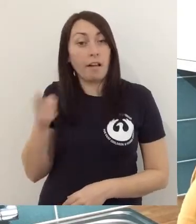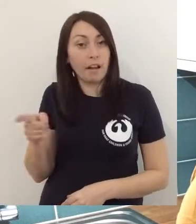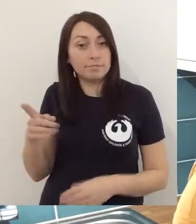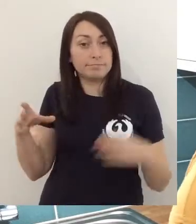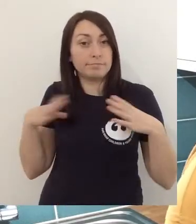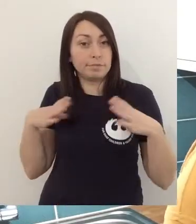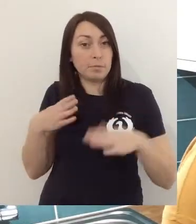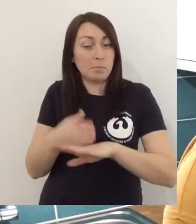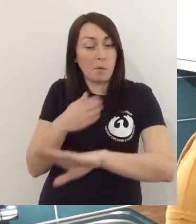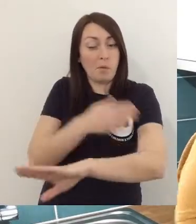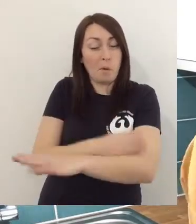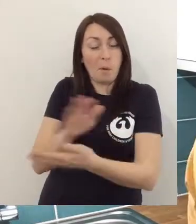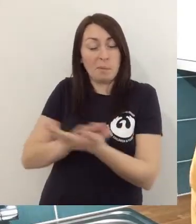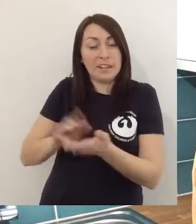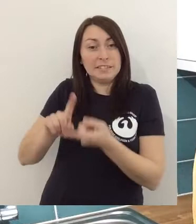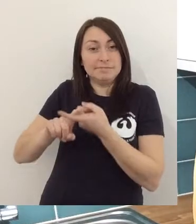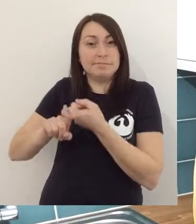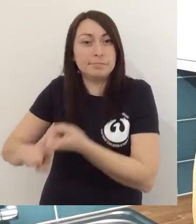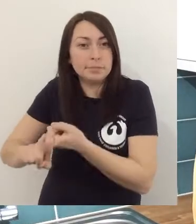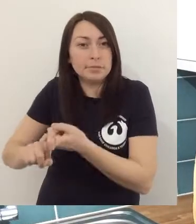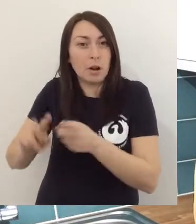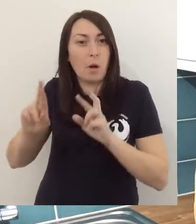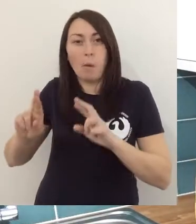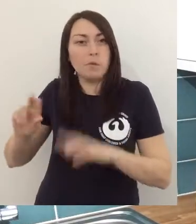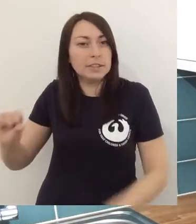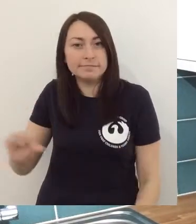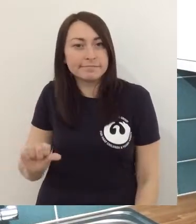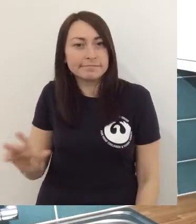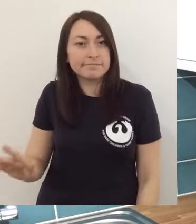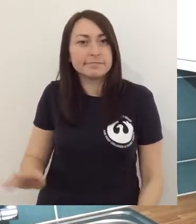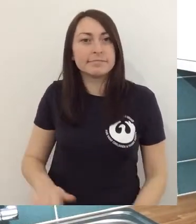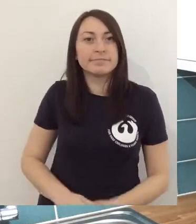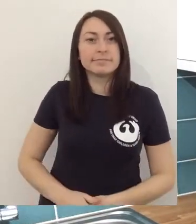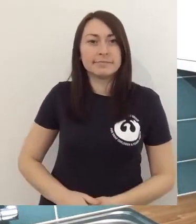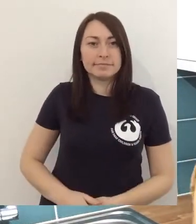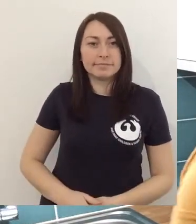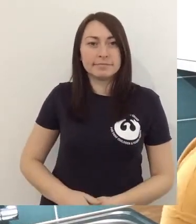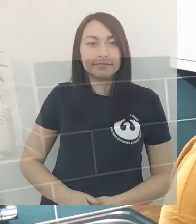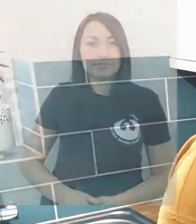With that oil in the pan, it shouldn't stick too badly.